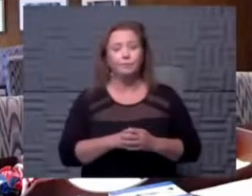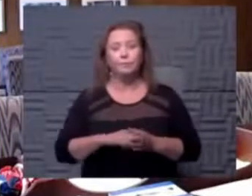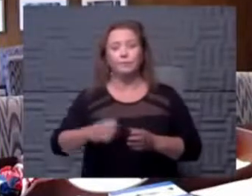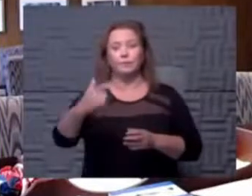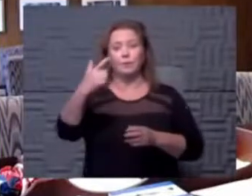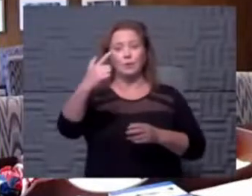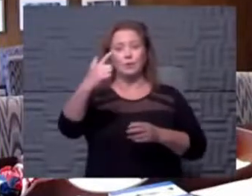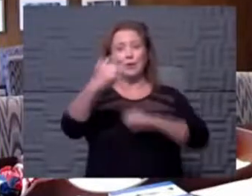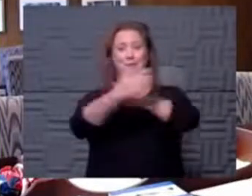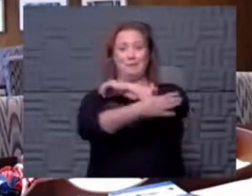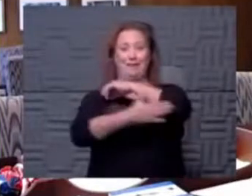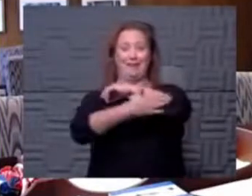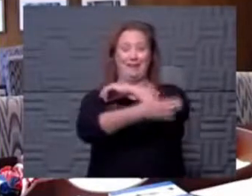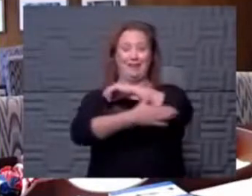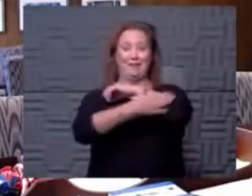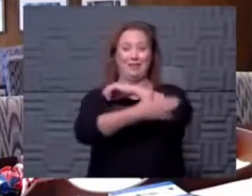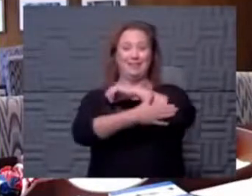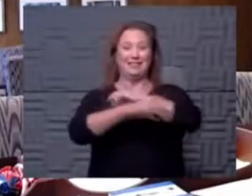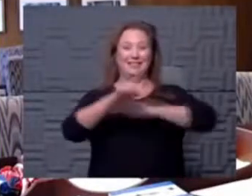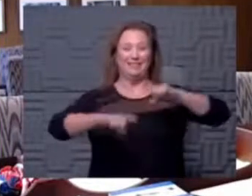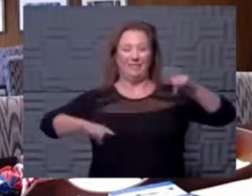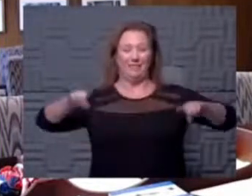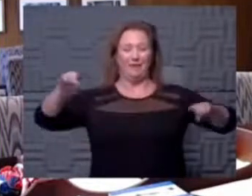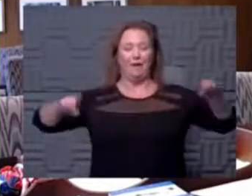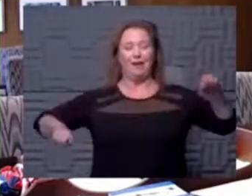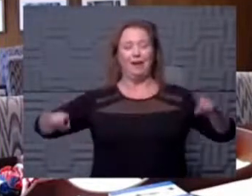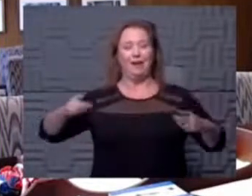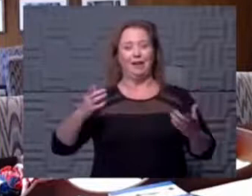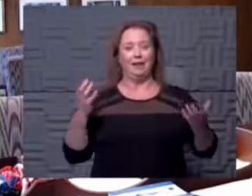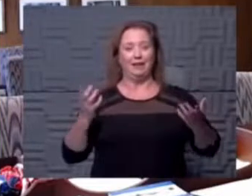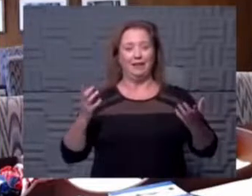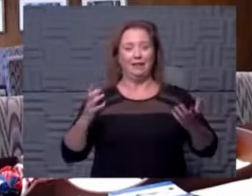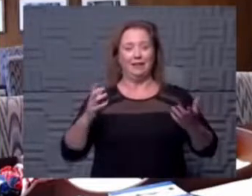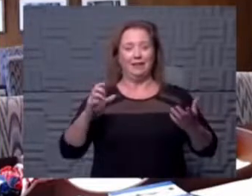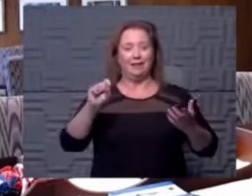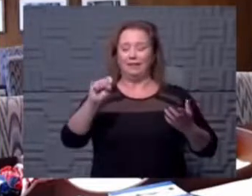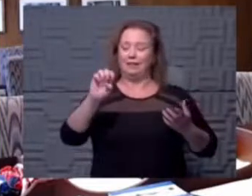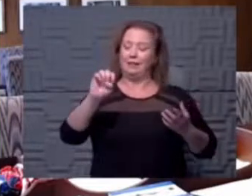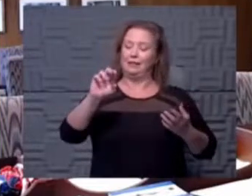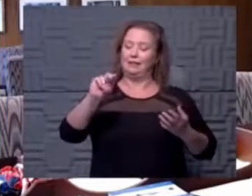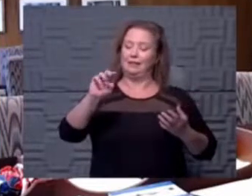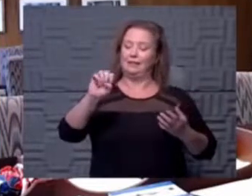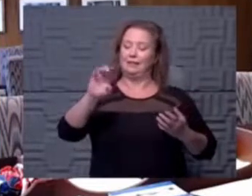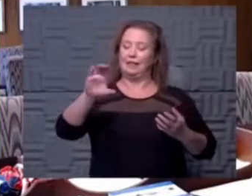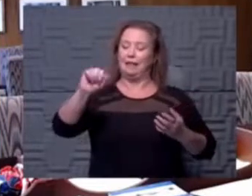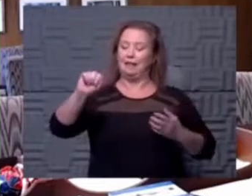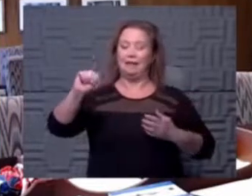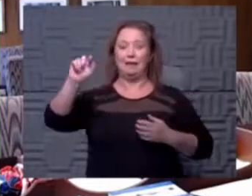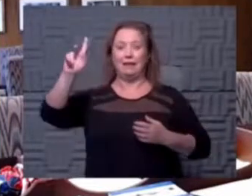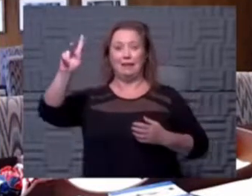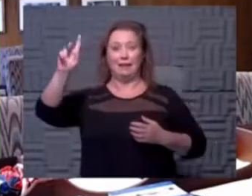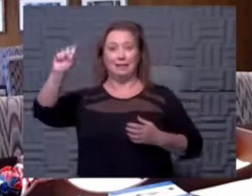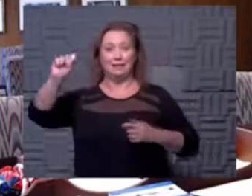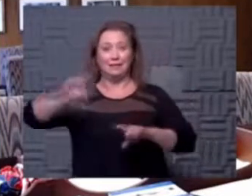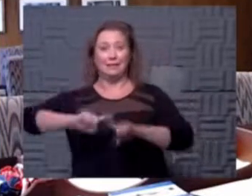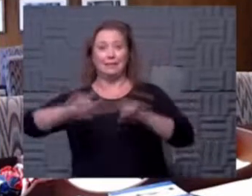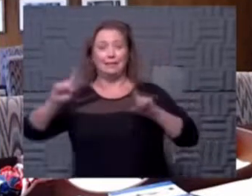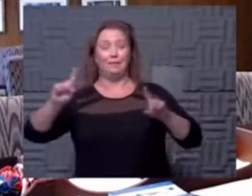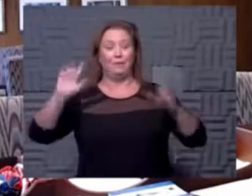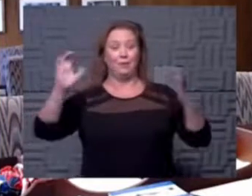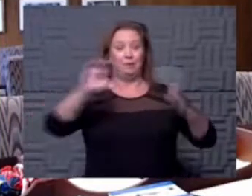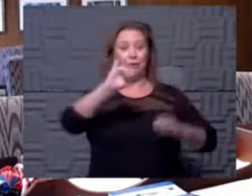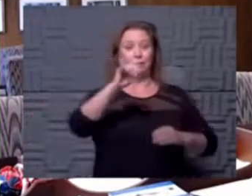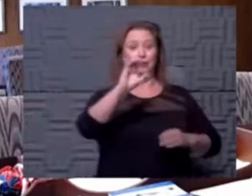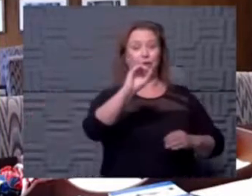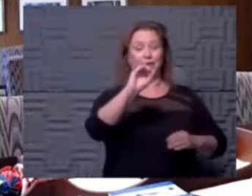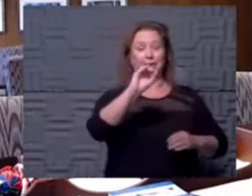21 counties, so it's very different, for instance, up in Seneca, Kansas, than it is in Johnson County.